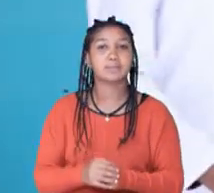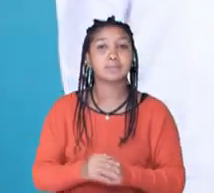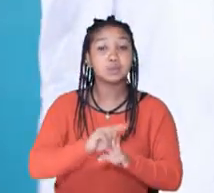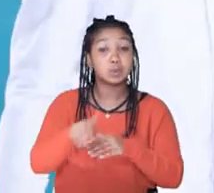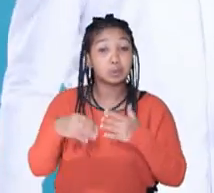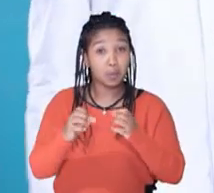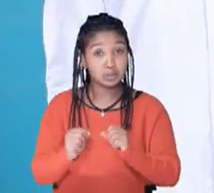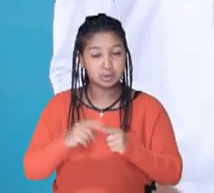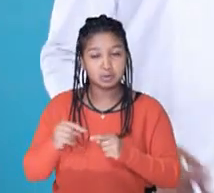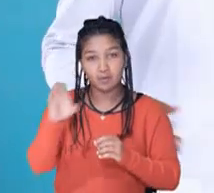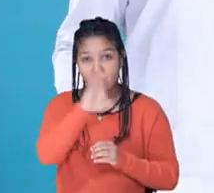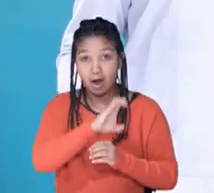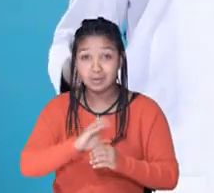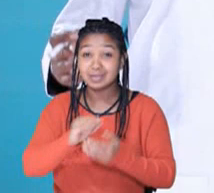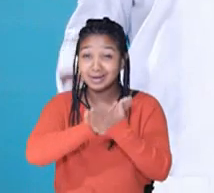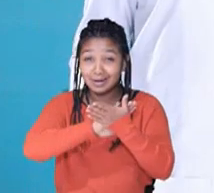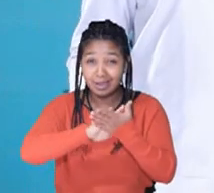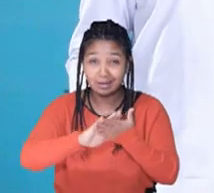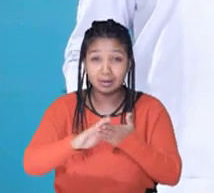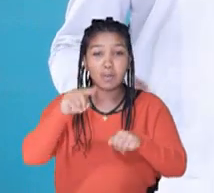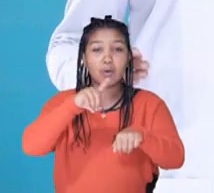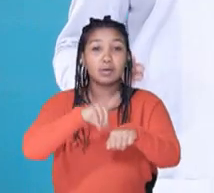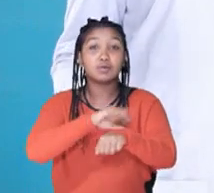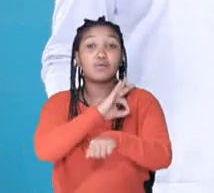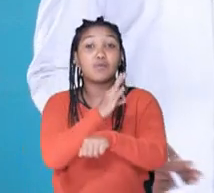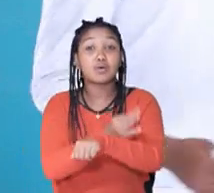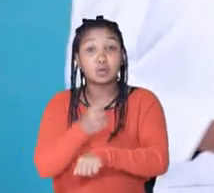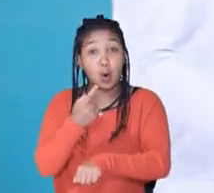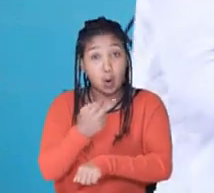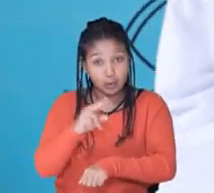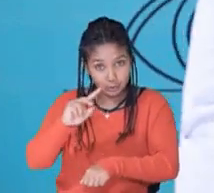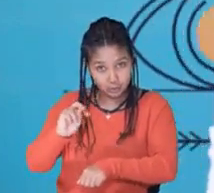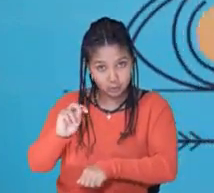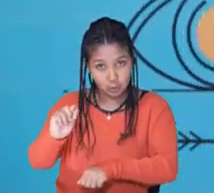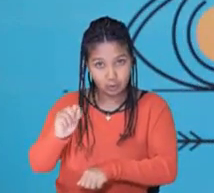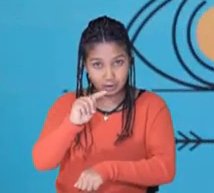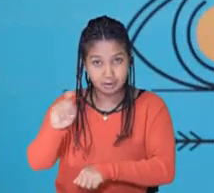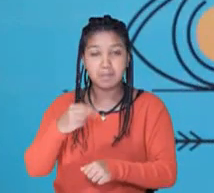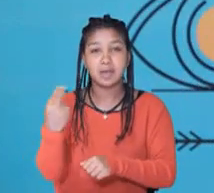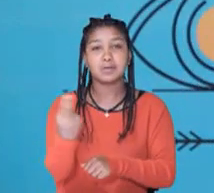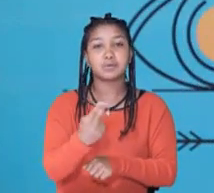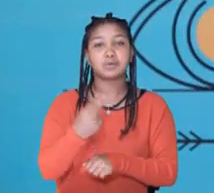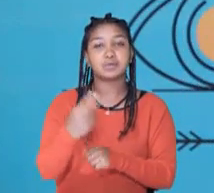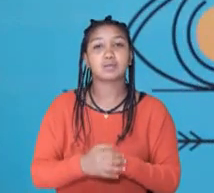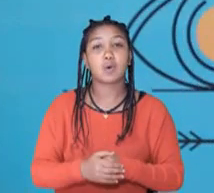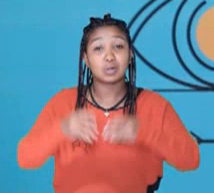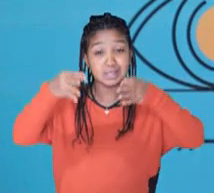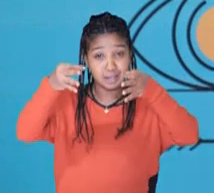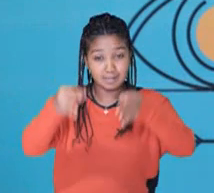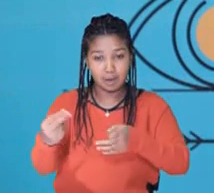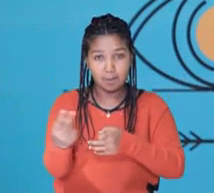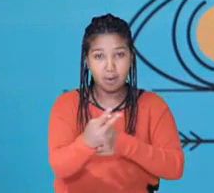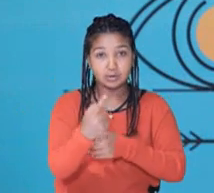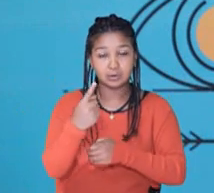So it's possible to find the net moment of force or torque by using or determining